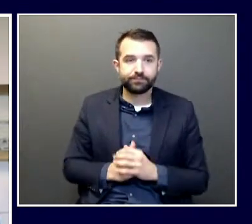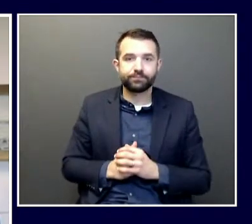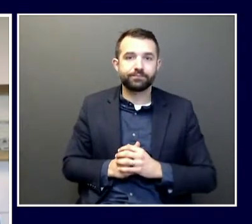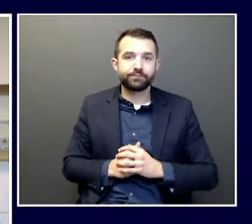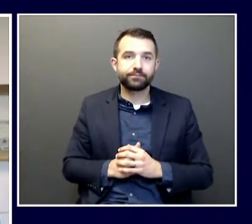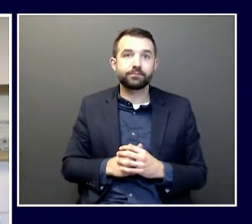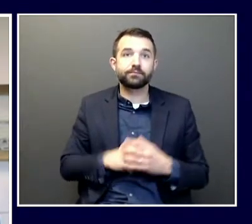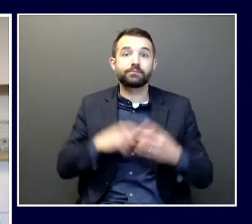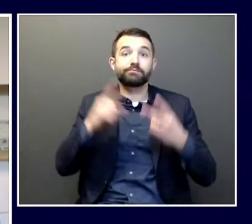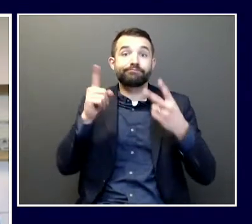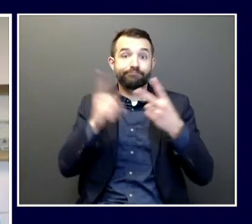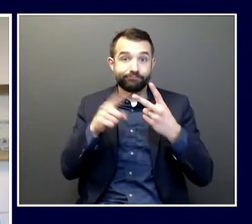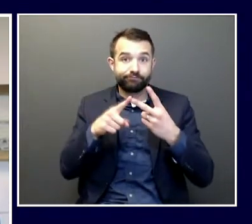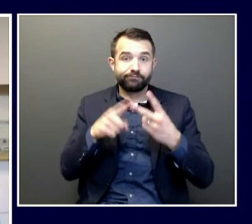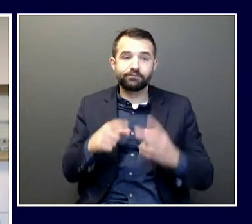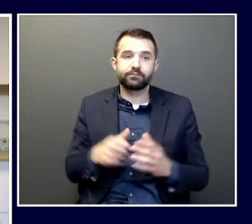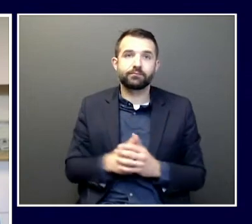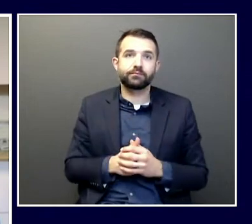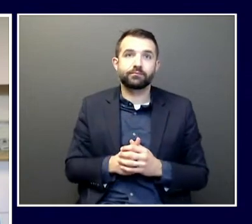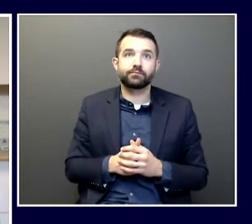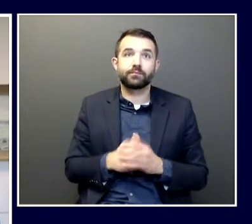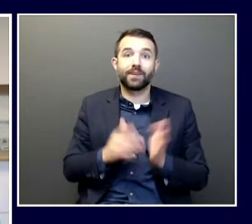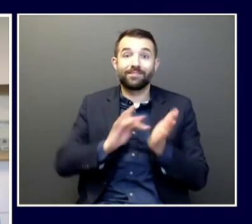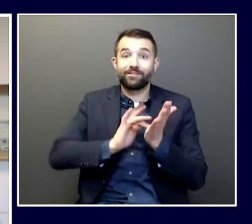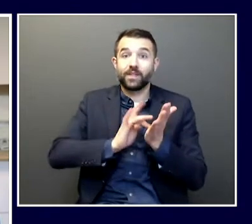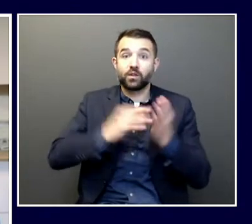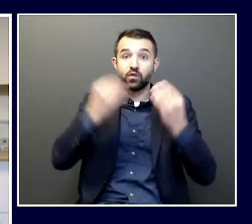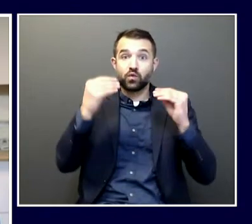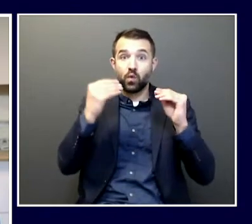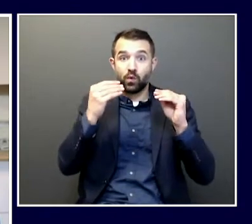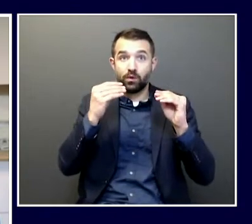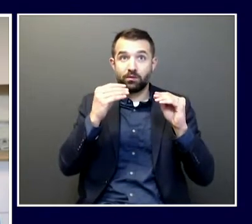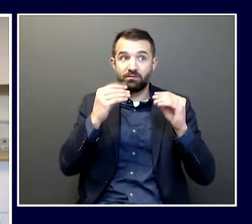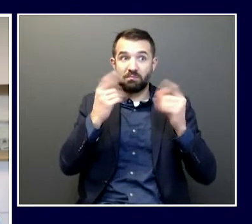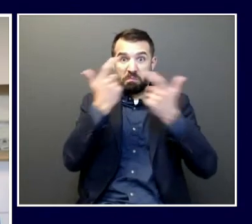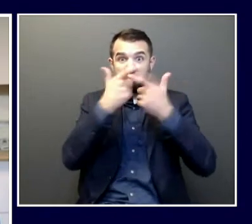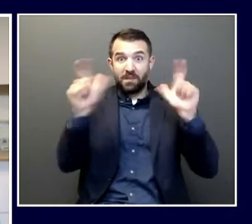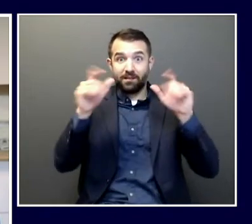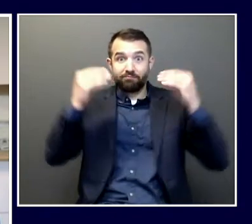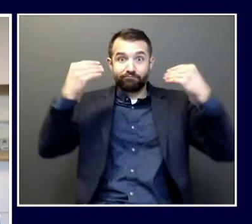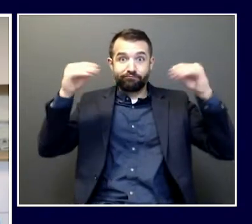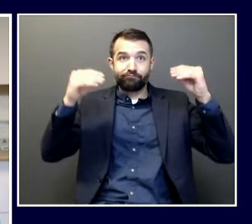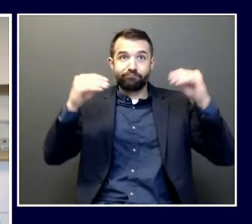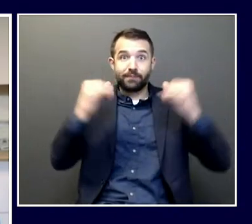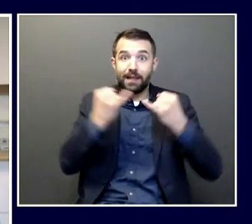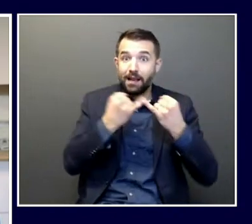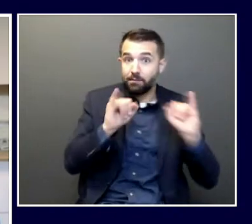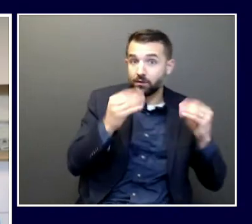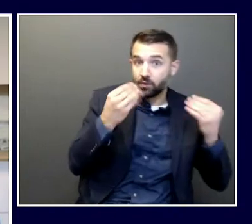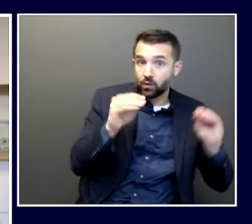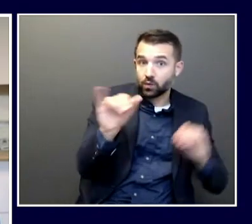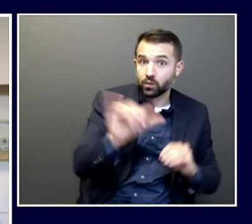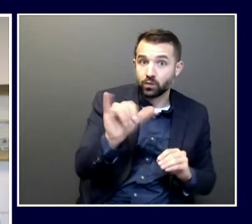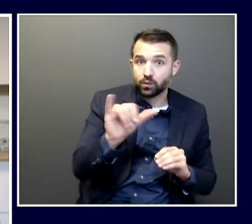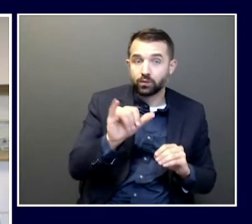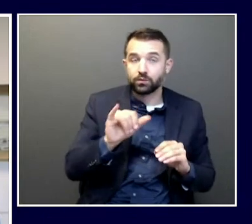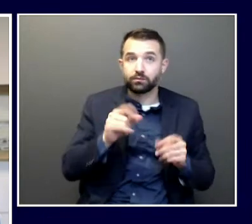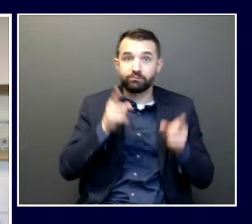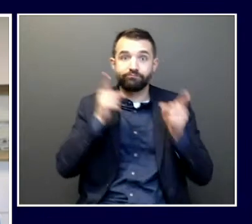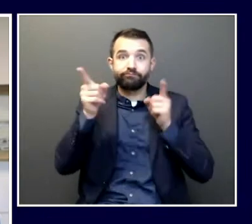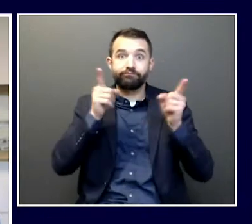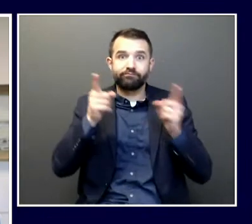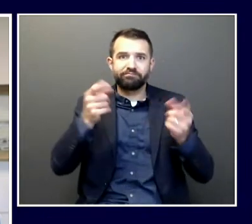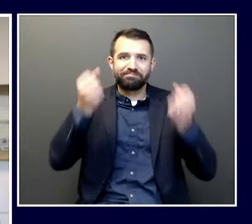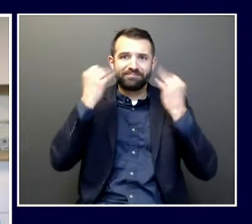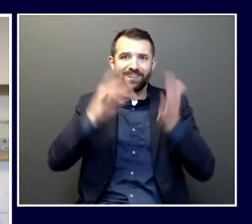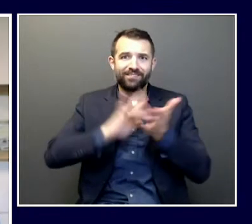pharmacies. They are, as we've talked about, for many places and communities in Maine, they are the healthcare. So we made sure that commercial